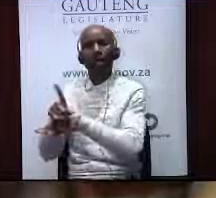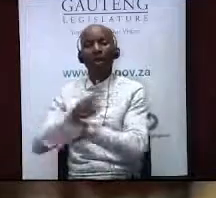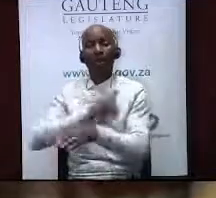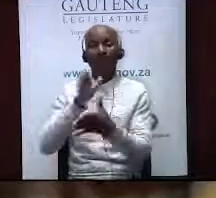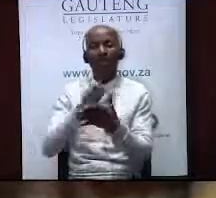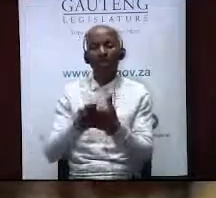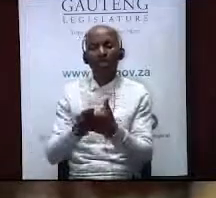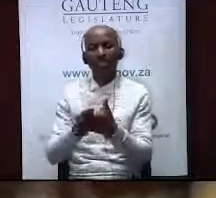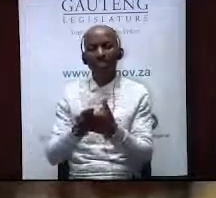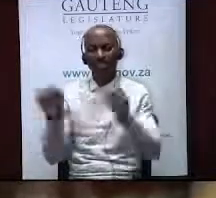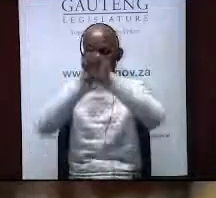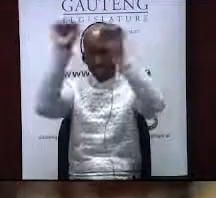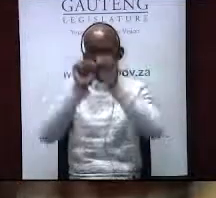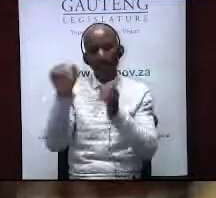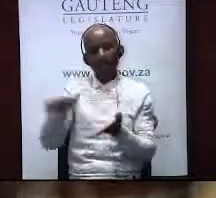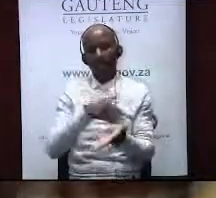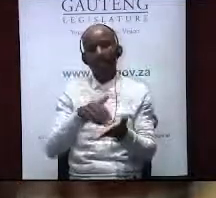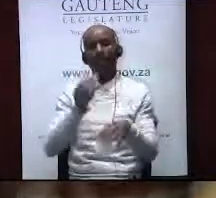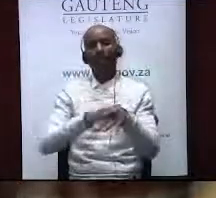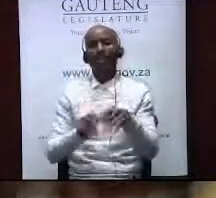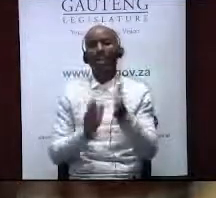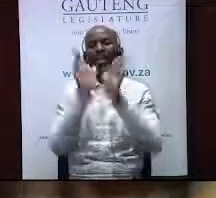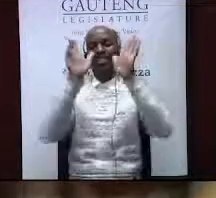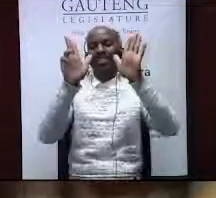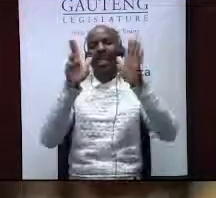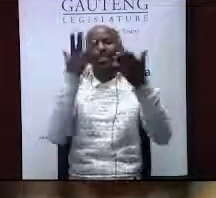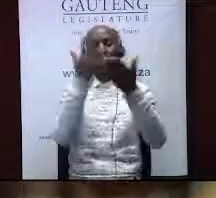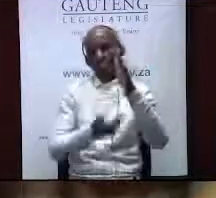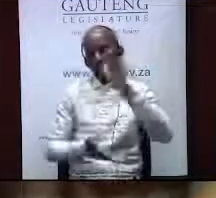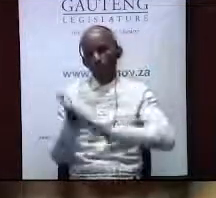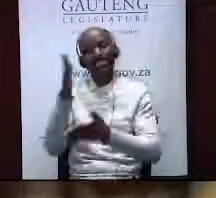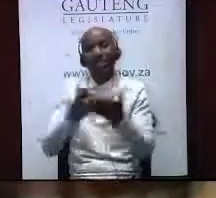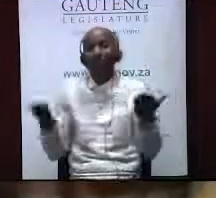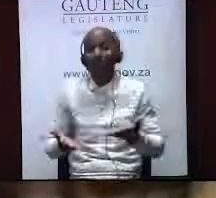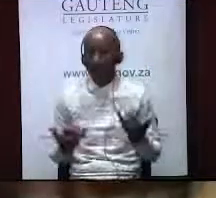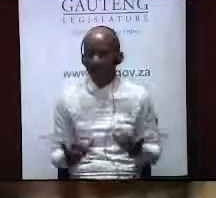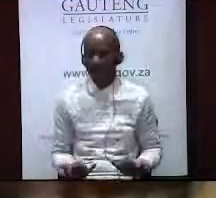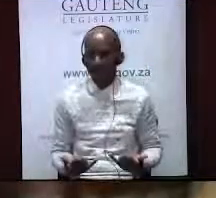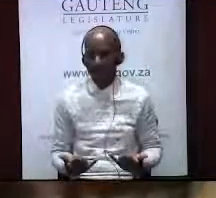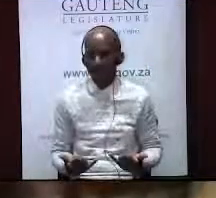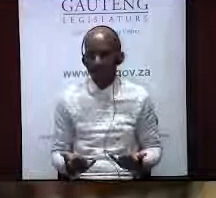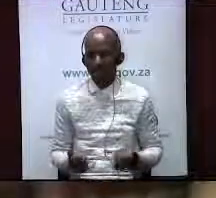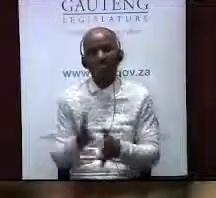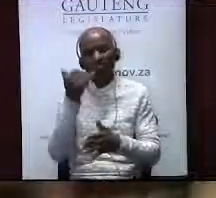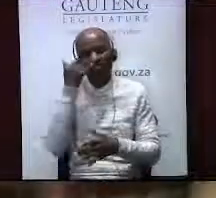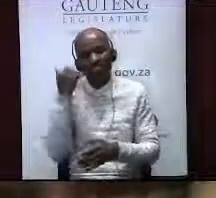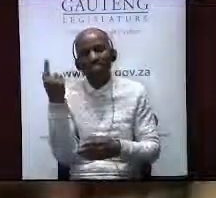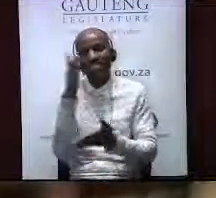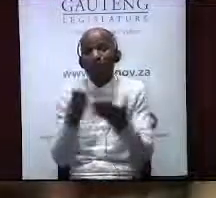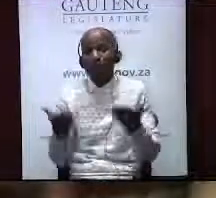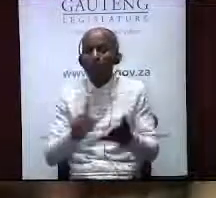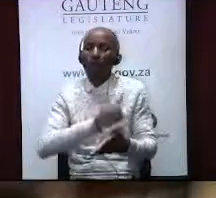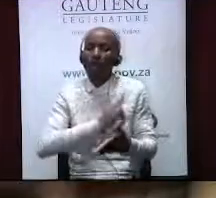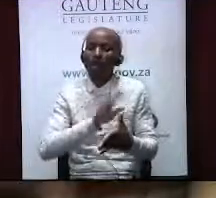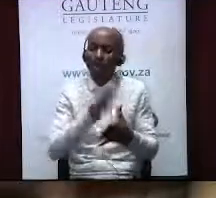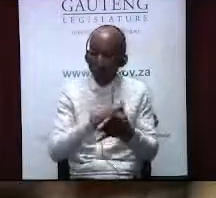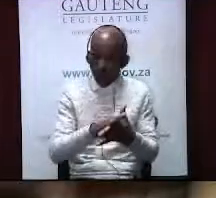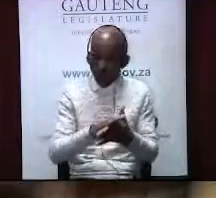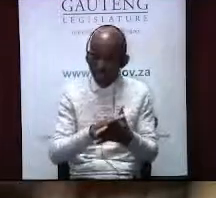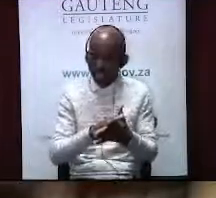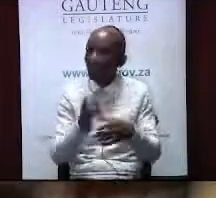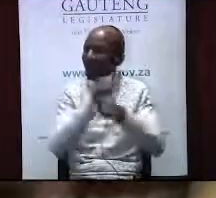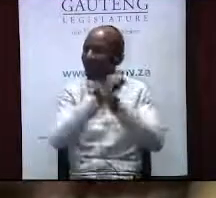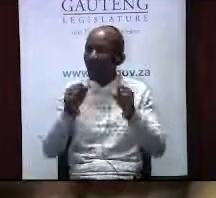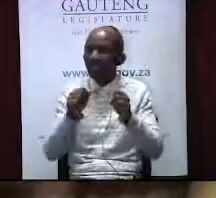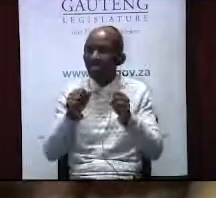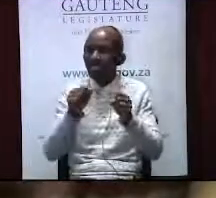because Bantito Mo system in they are over 18 years, so they must go somewhere else. But you lot were somewhere else because Habasa